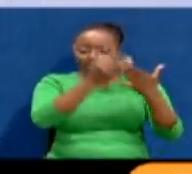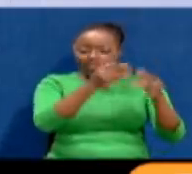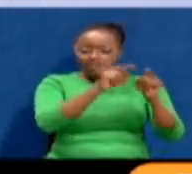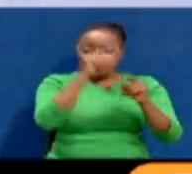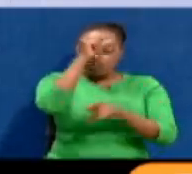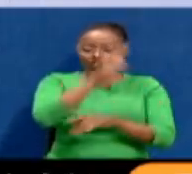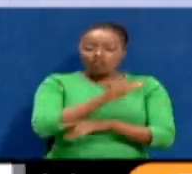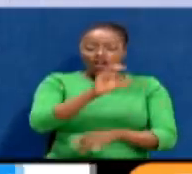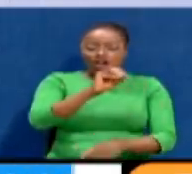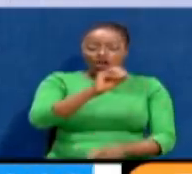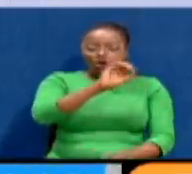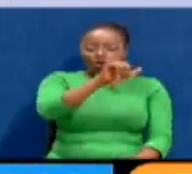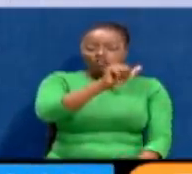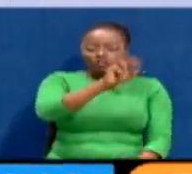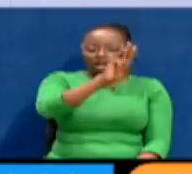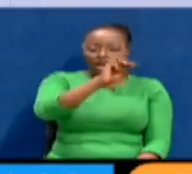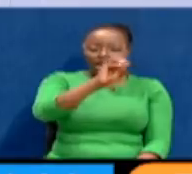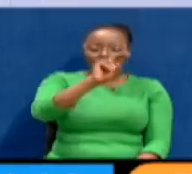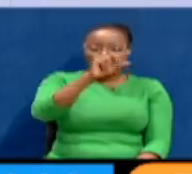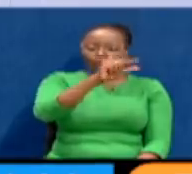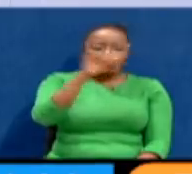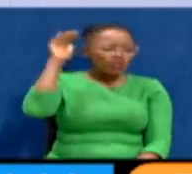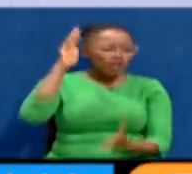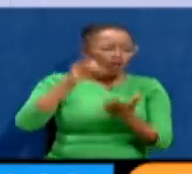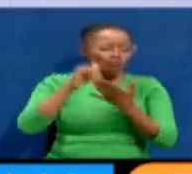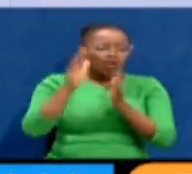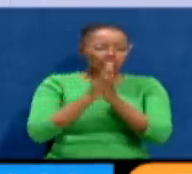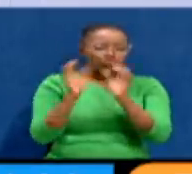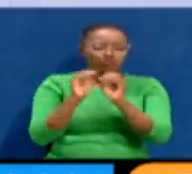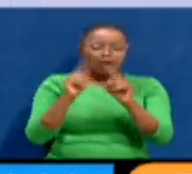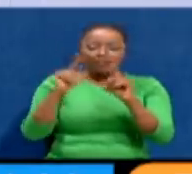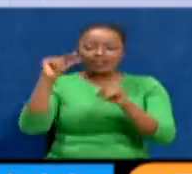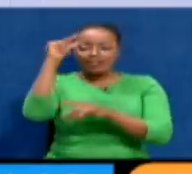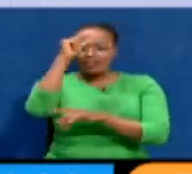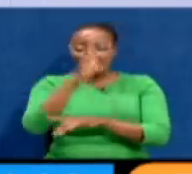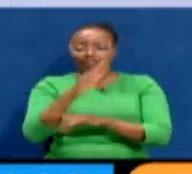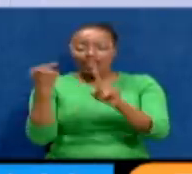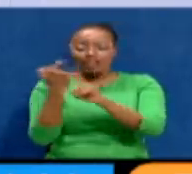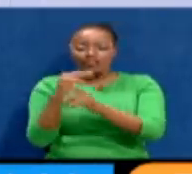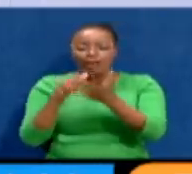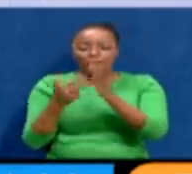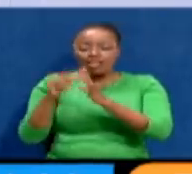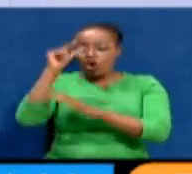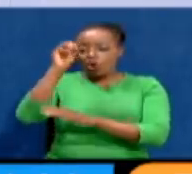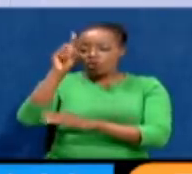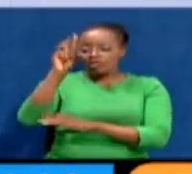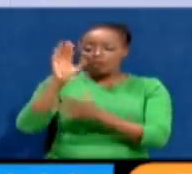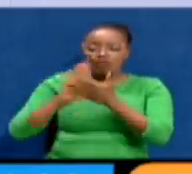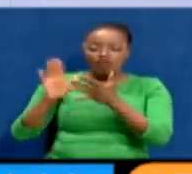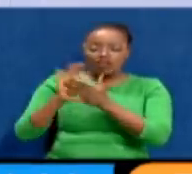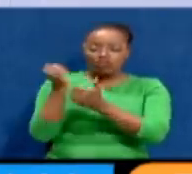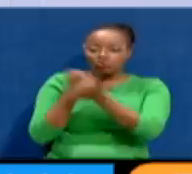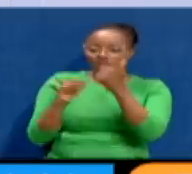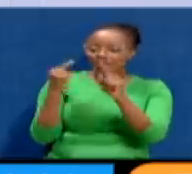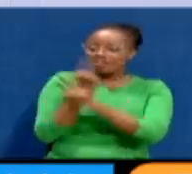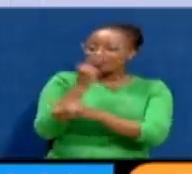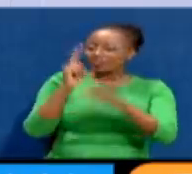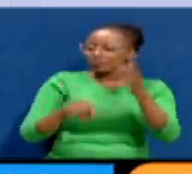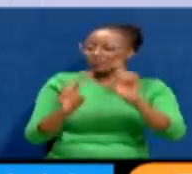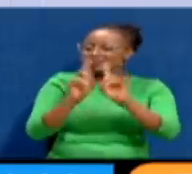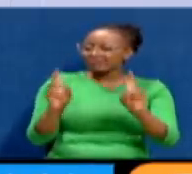governor like Ojamong. We don't hear much from ODM about it, but on a different governor, ODM is quick to act on that. What's the